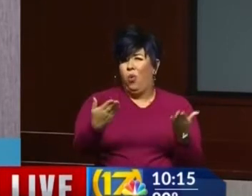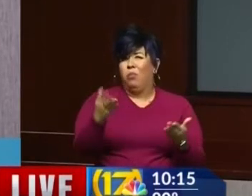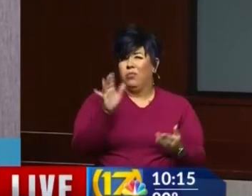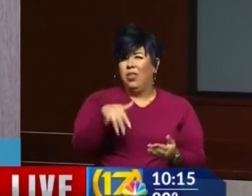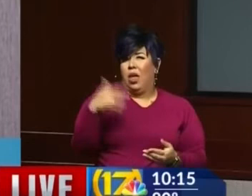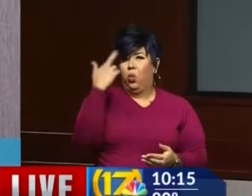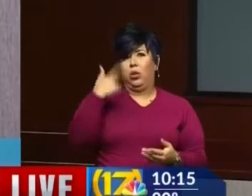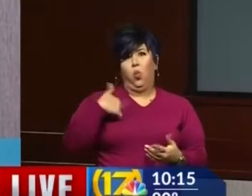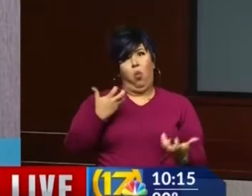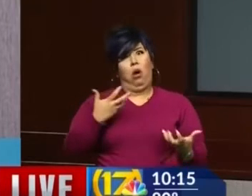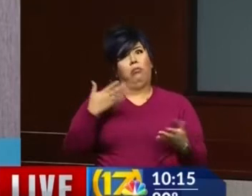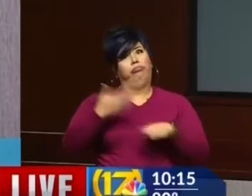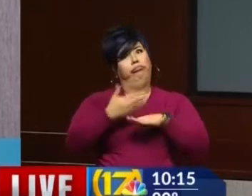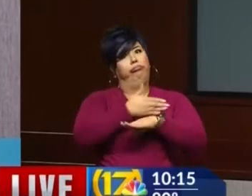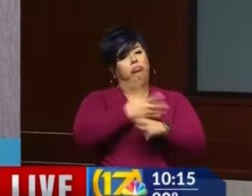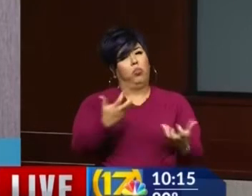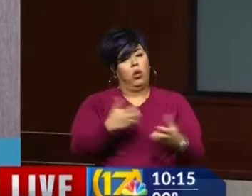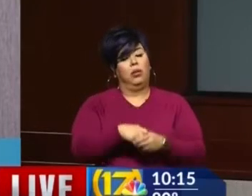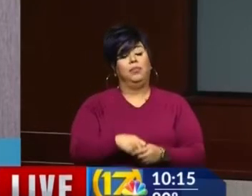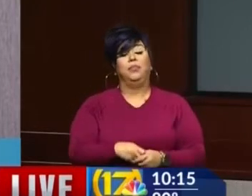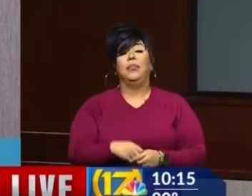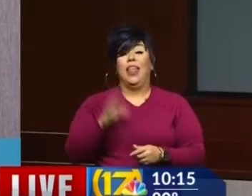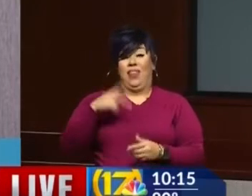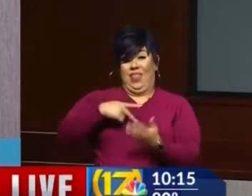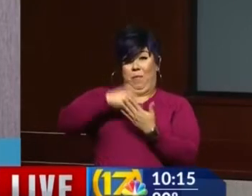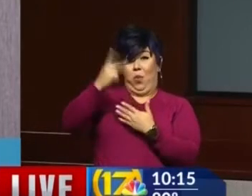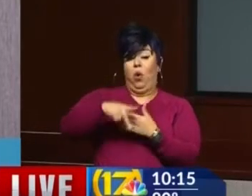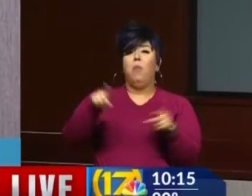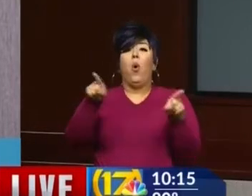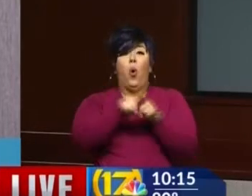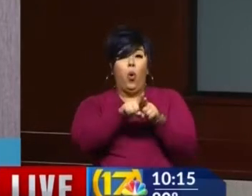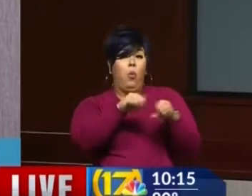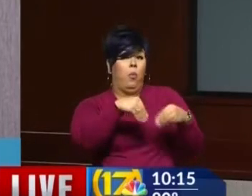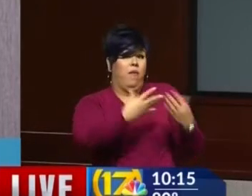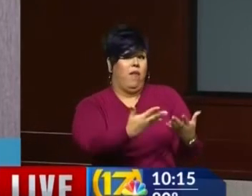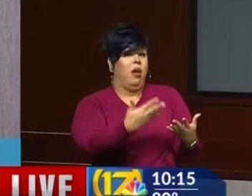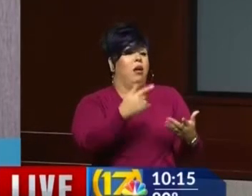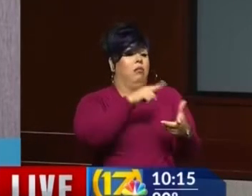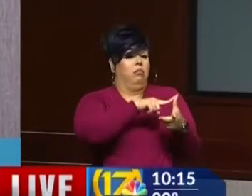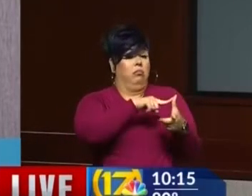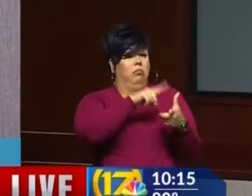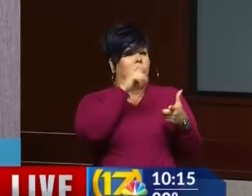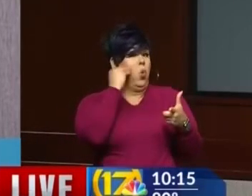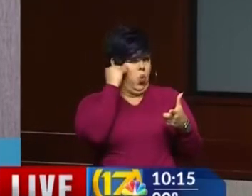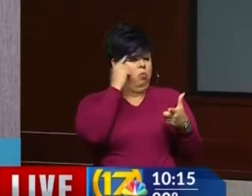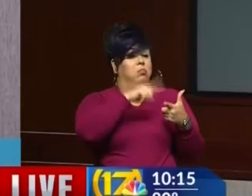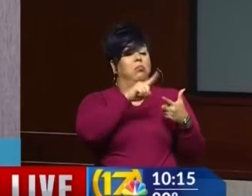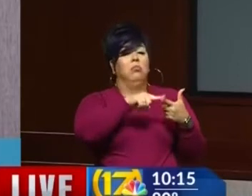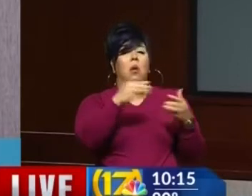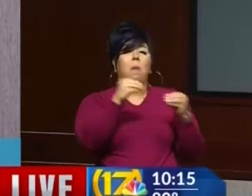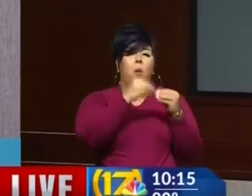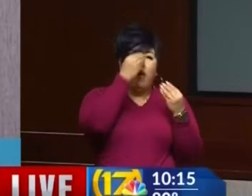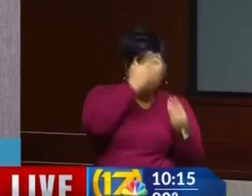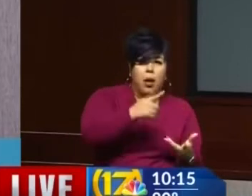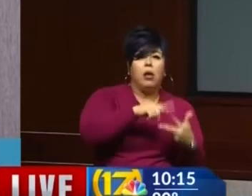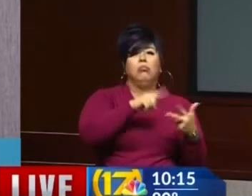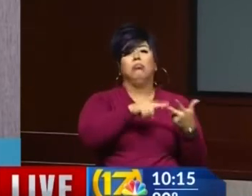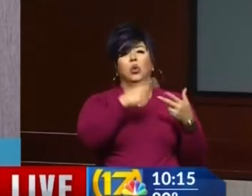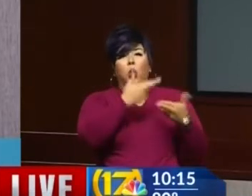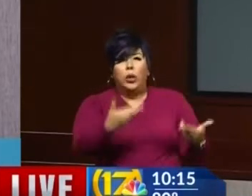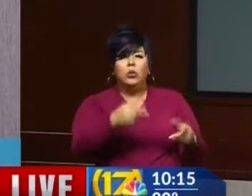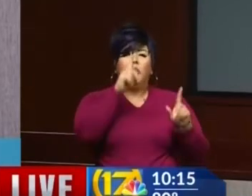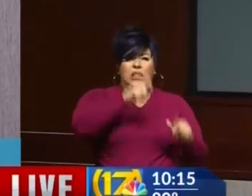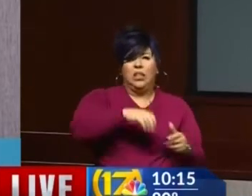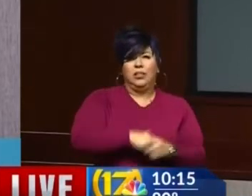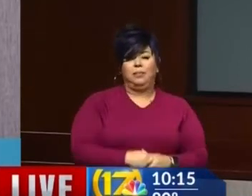additional outreach to these workers as well as testing. The Board of Supervisors also on Tuesday approved